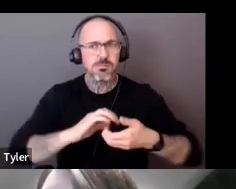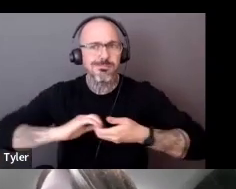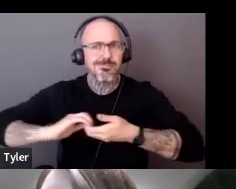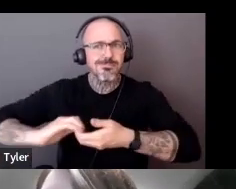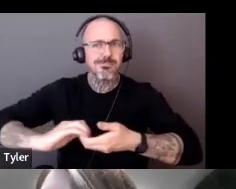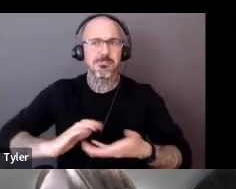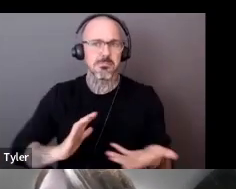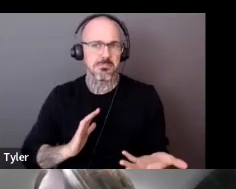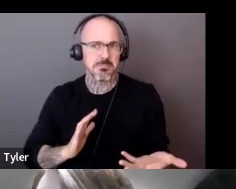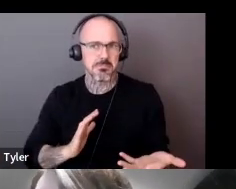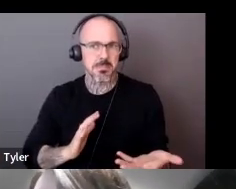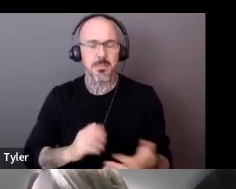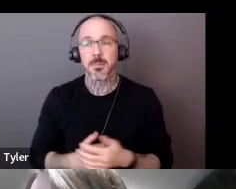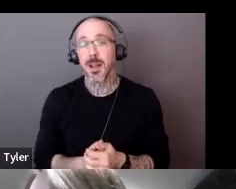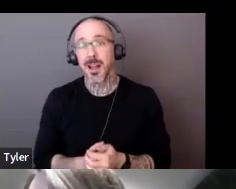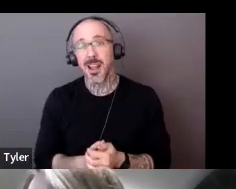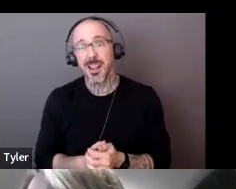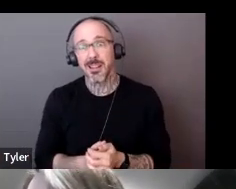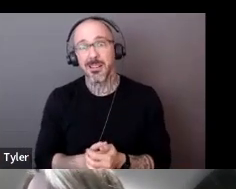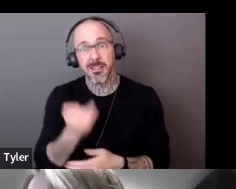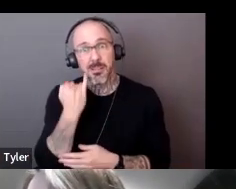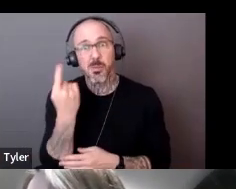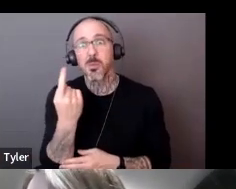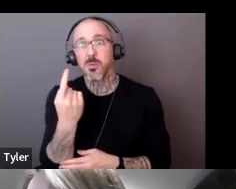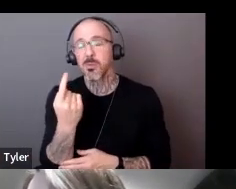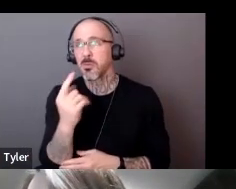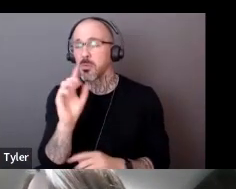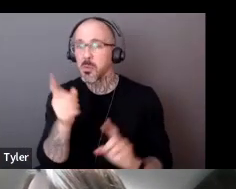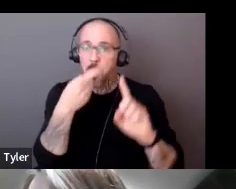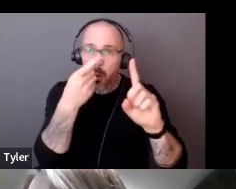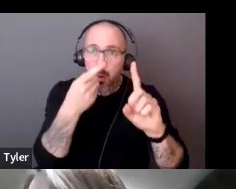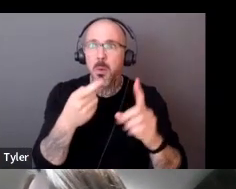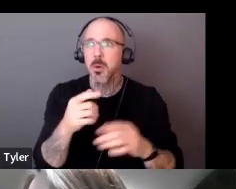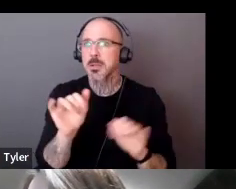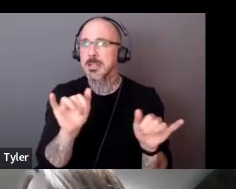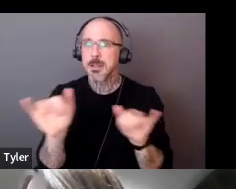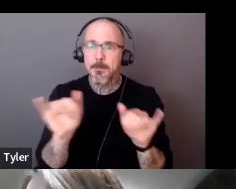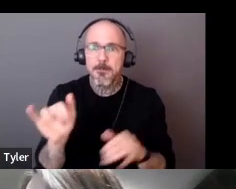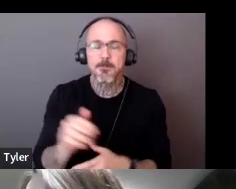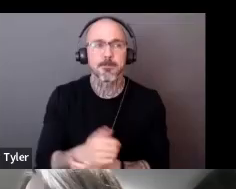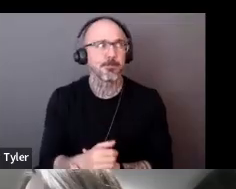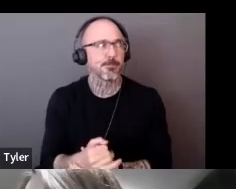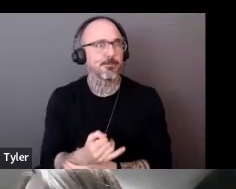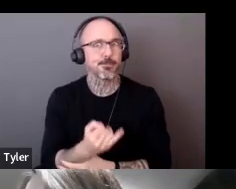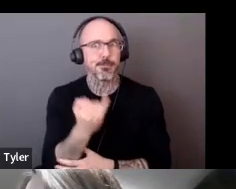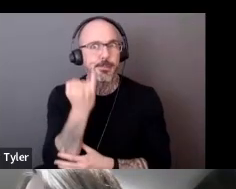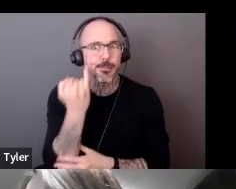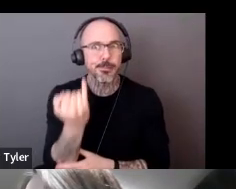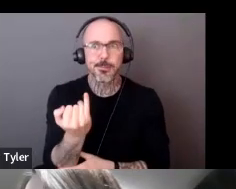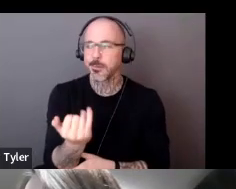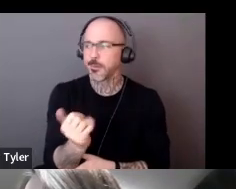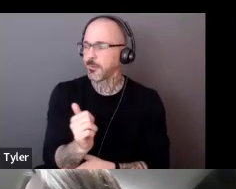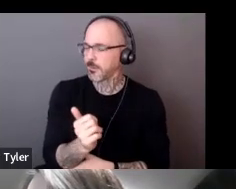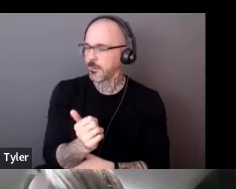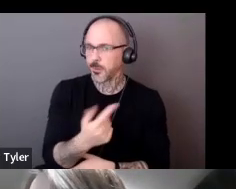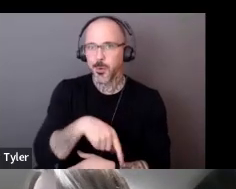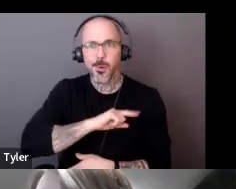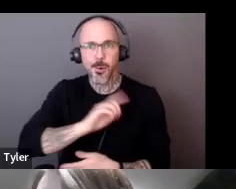of nothing about us without us, and we're working towards